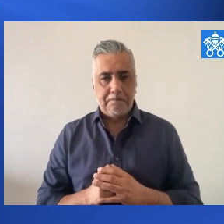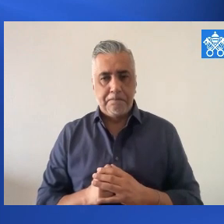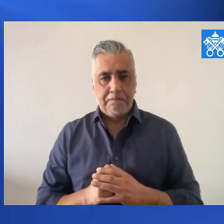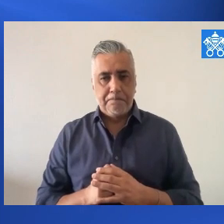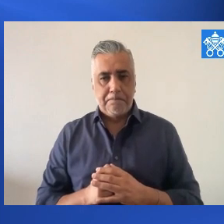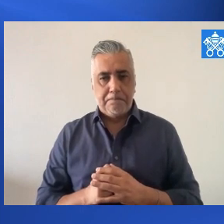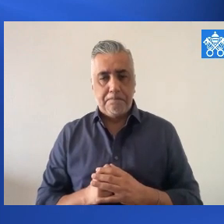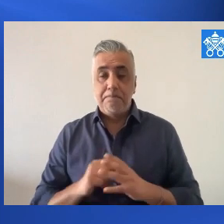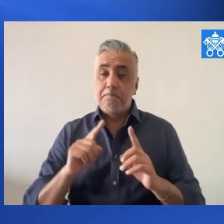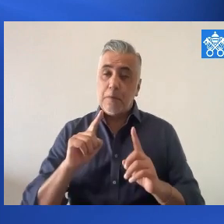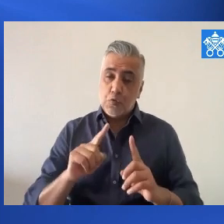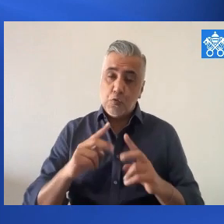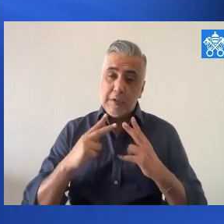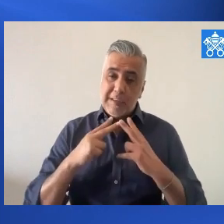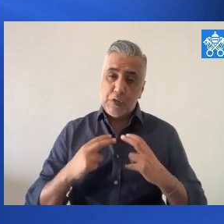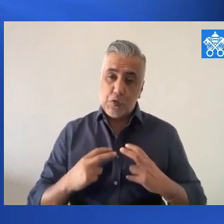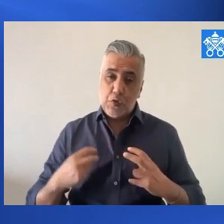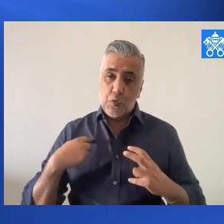prayer.